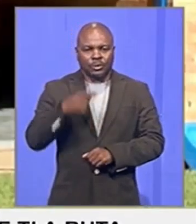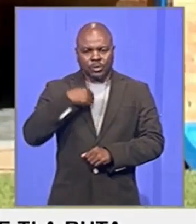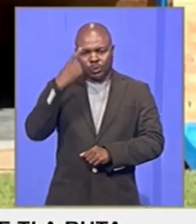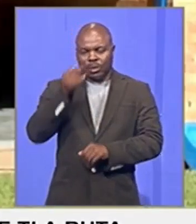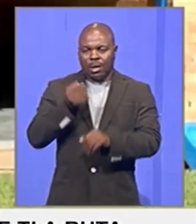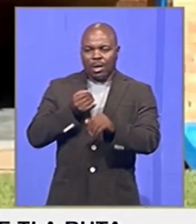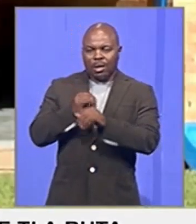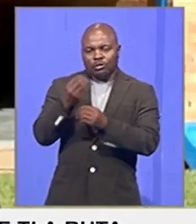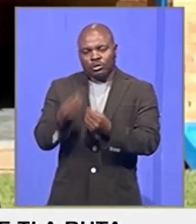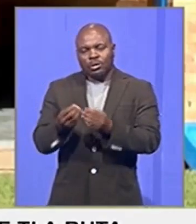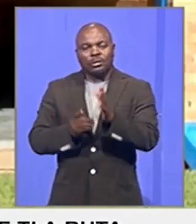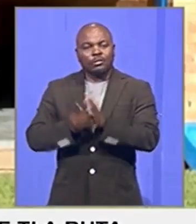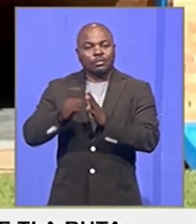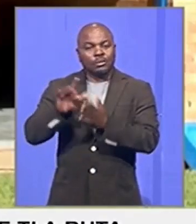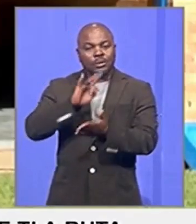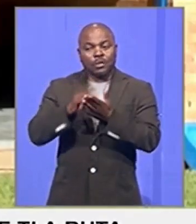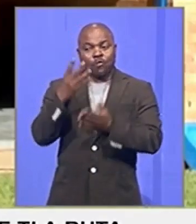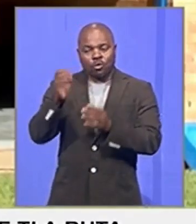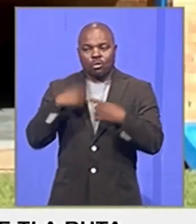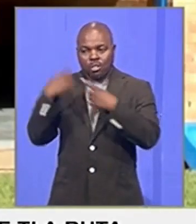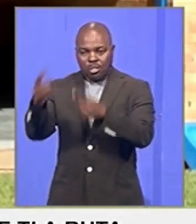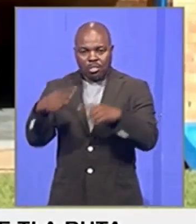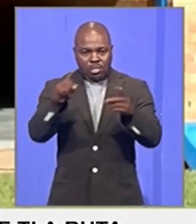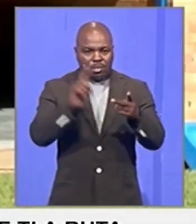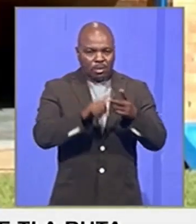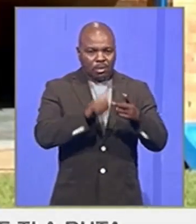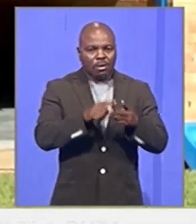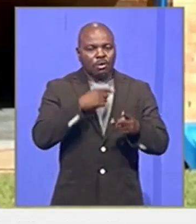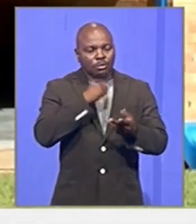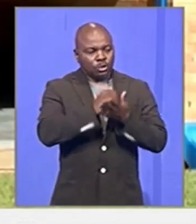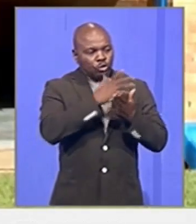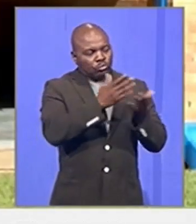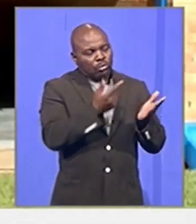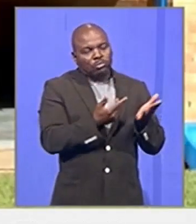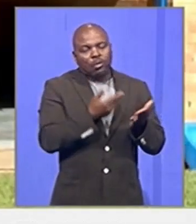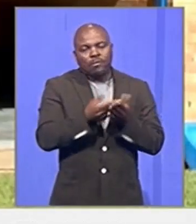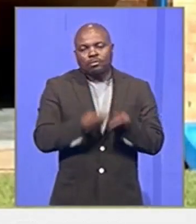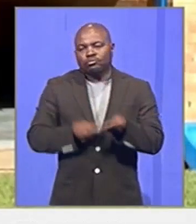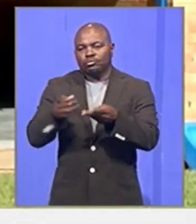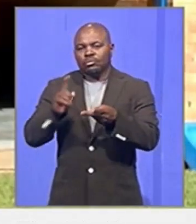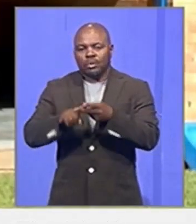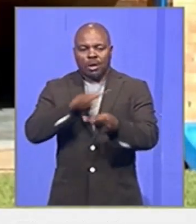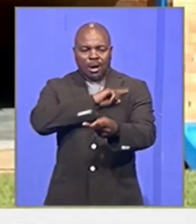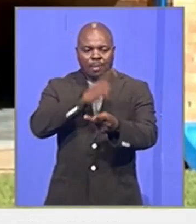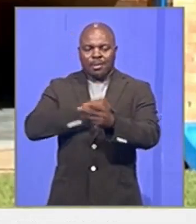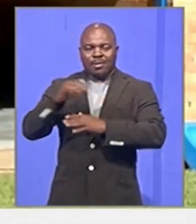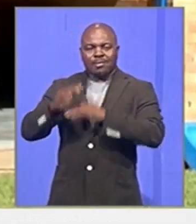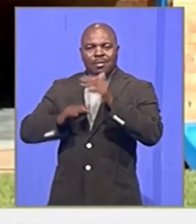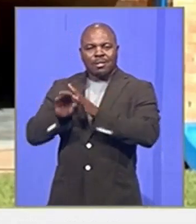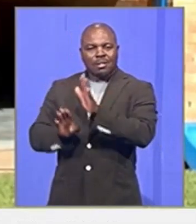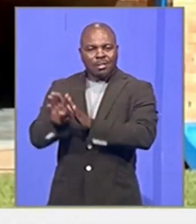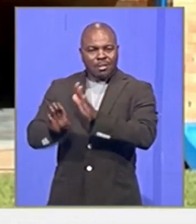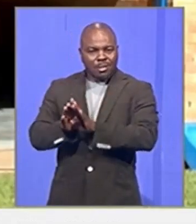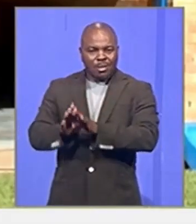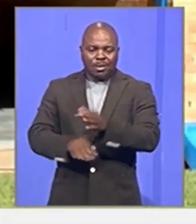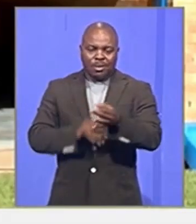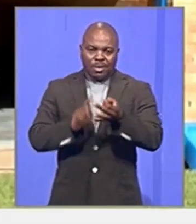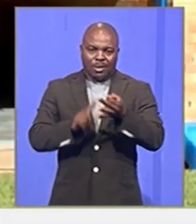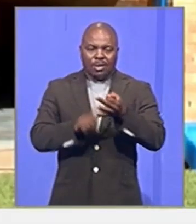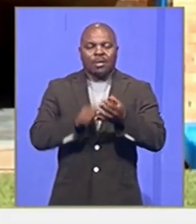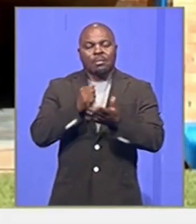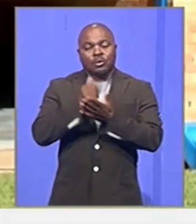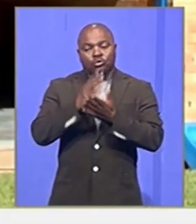childhood development centres, and we're going to make play materials available to them. We're going to provide capacity building, and we're also going to make sure